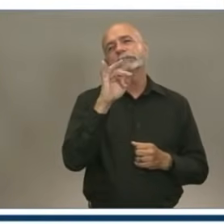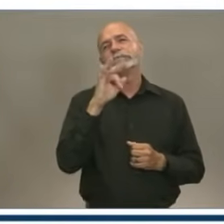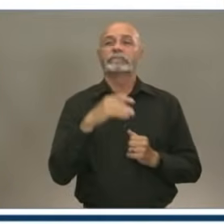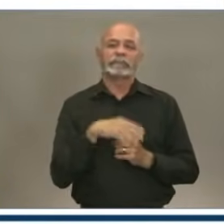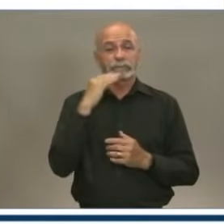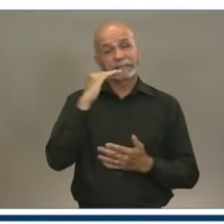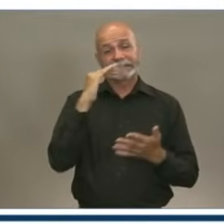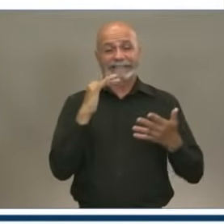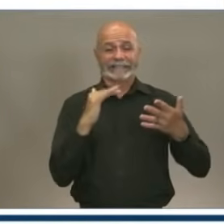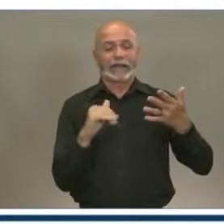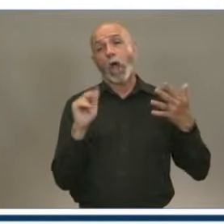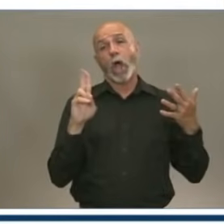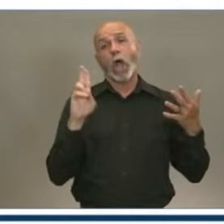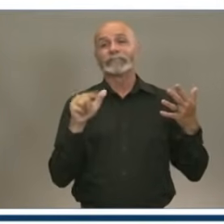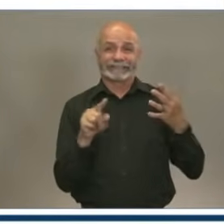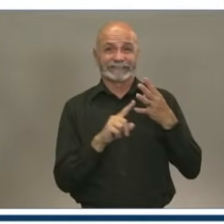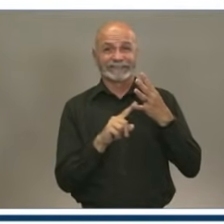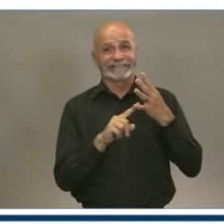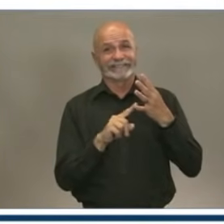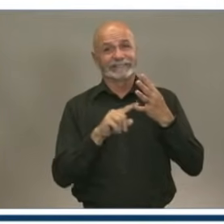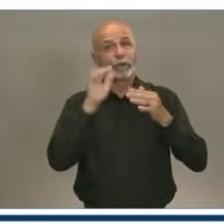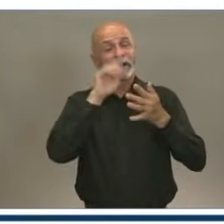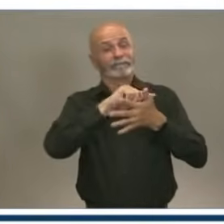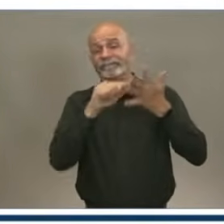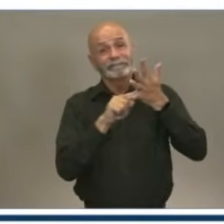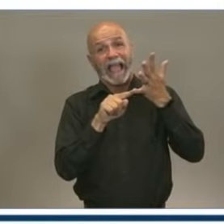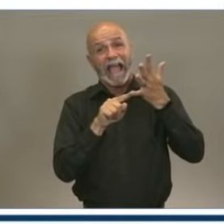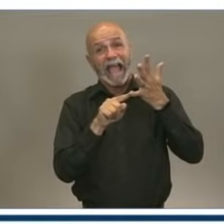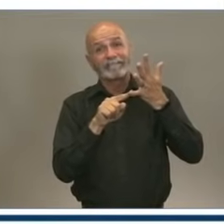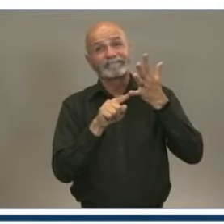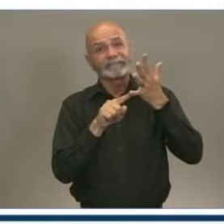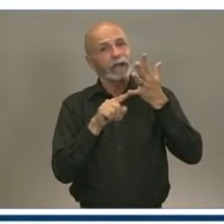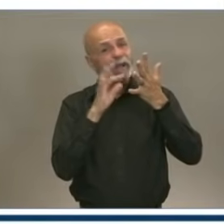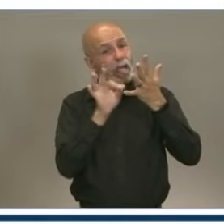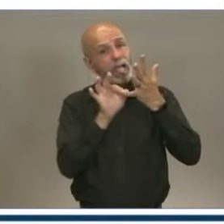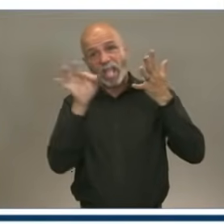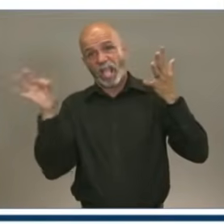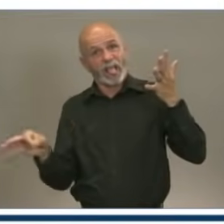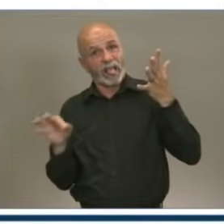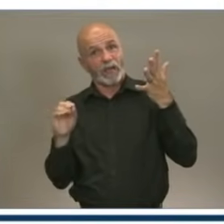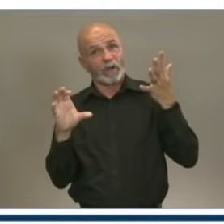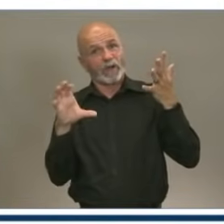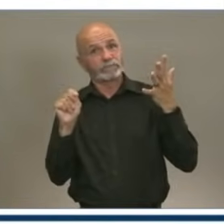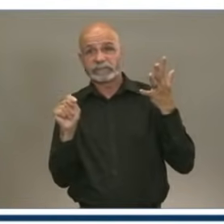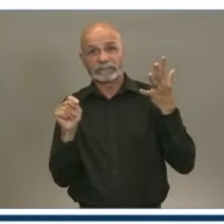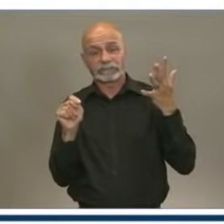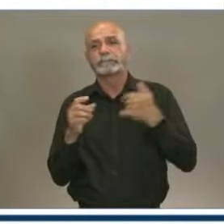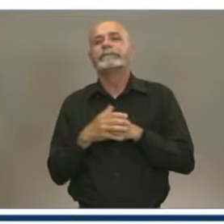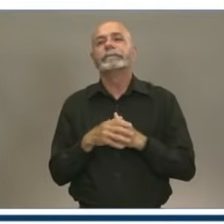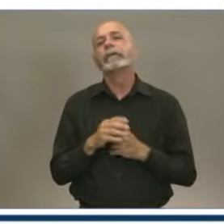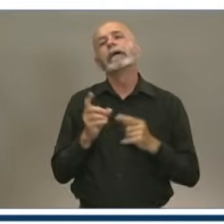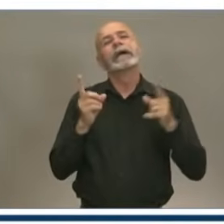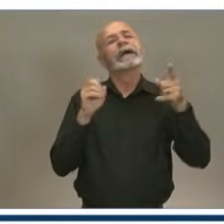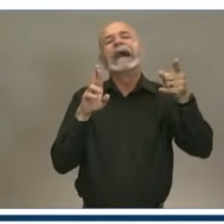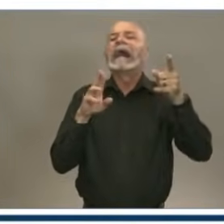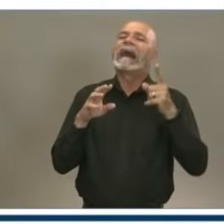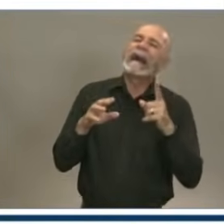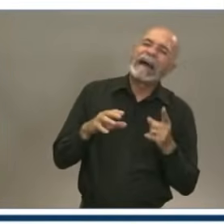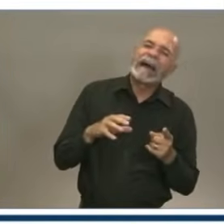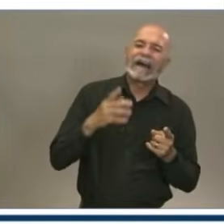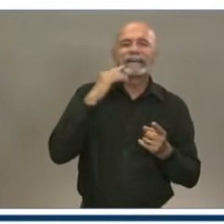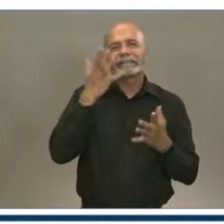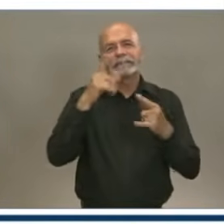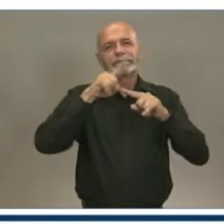phase 5 in August, but if we don't meet it till October, we won't move? It's meeting our minimum 75% of people with 2